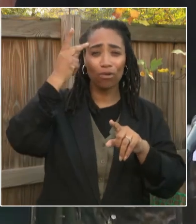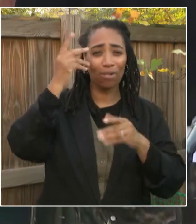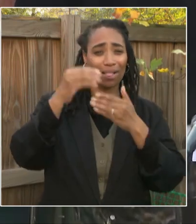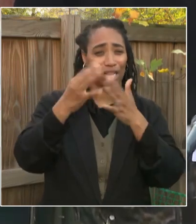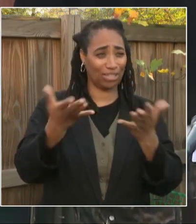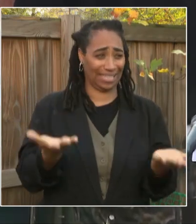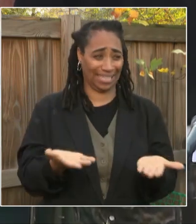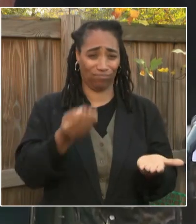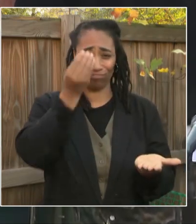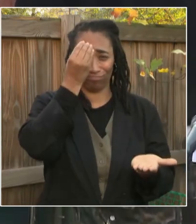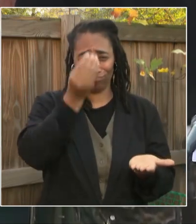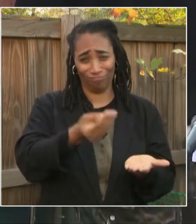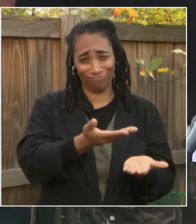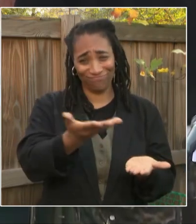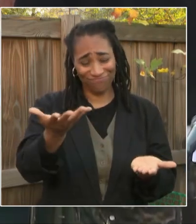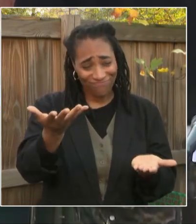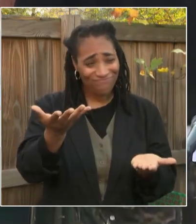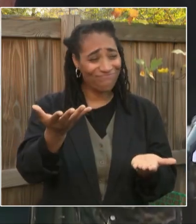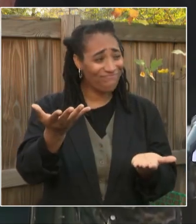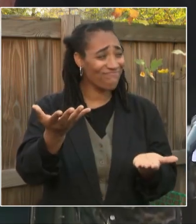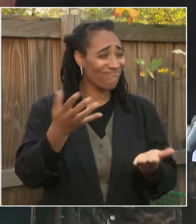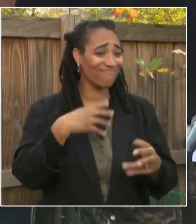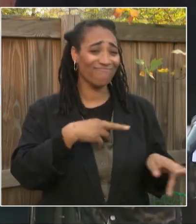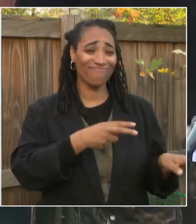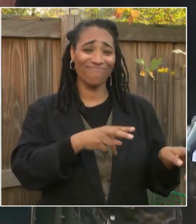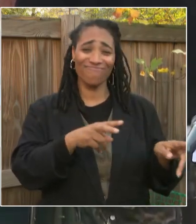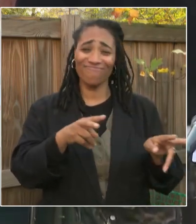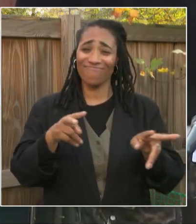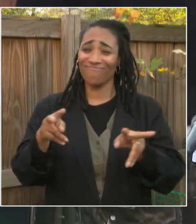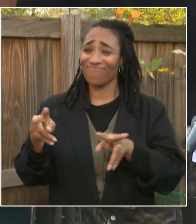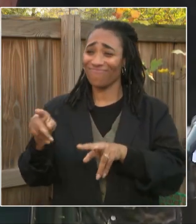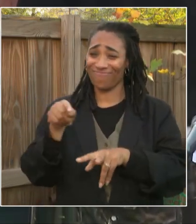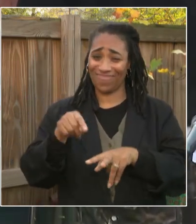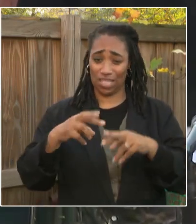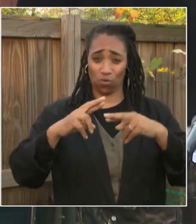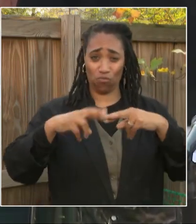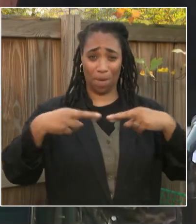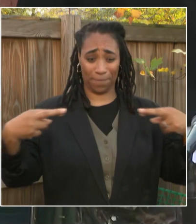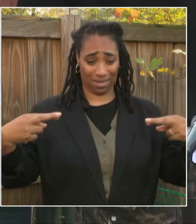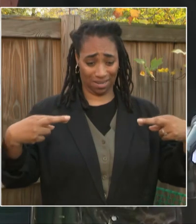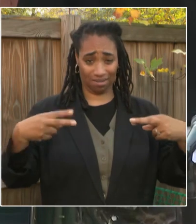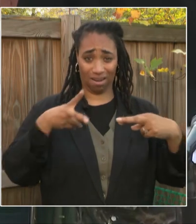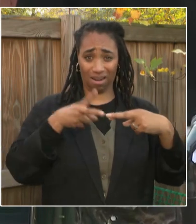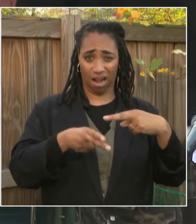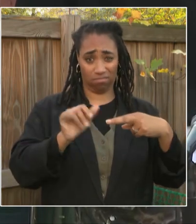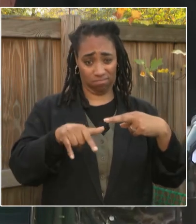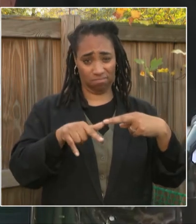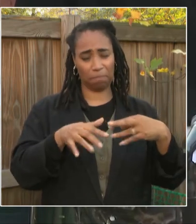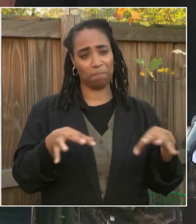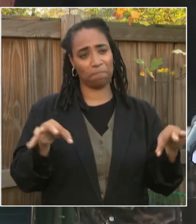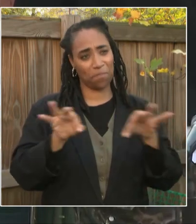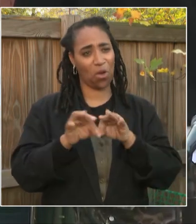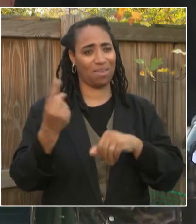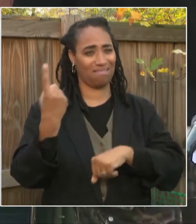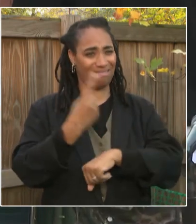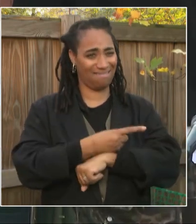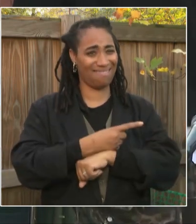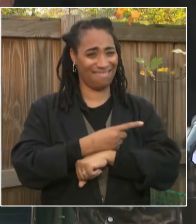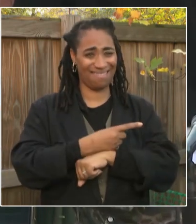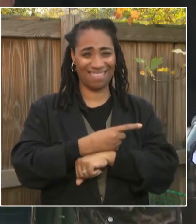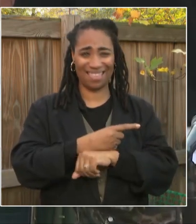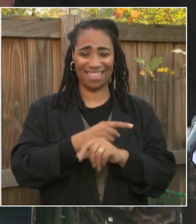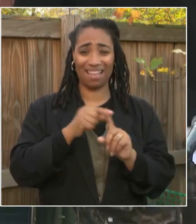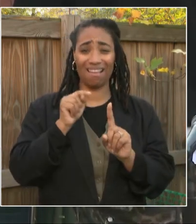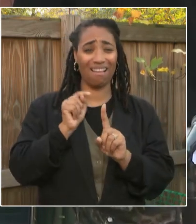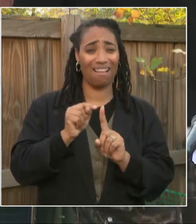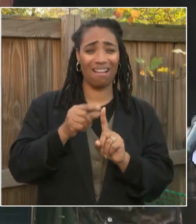to this ribbon cutting of the Go-Go Museum and Café, it is also important to have many of those history makers in